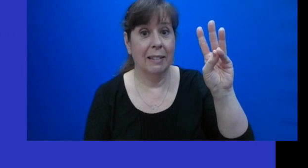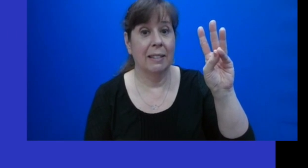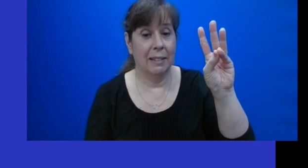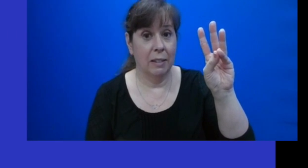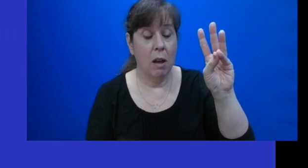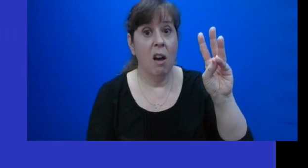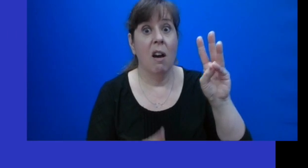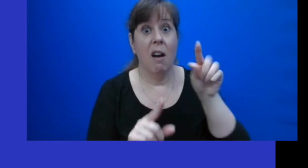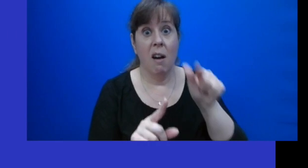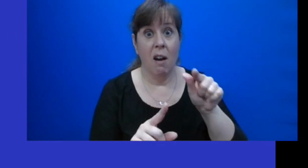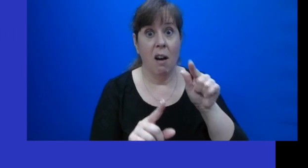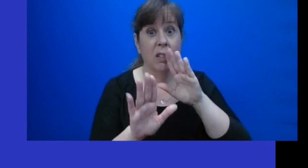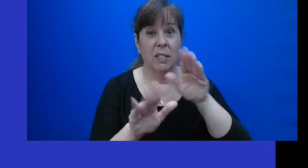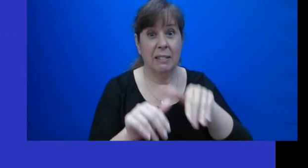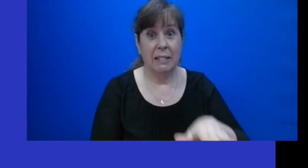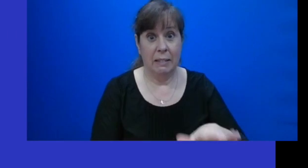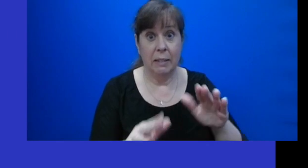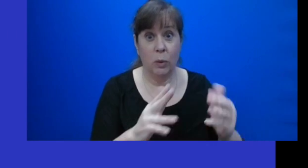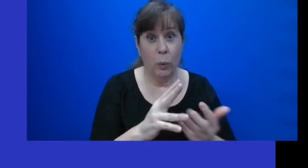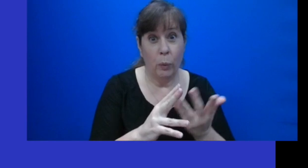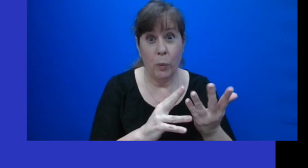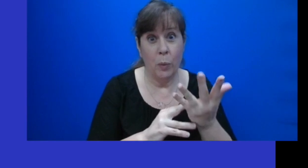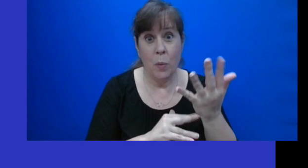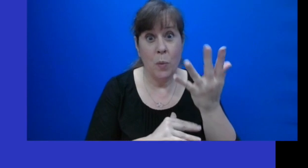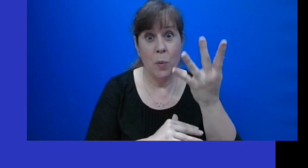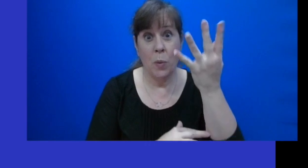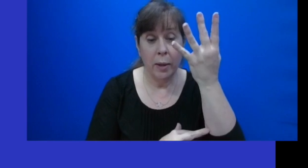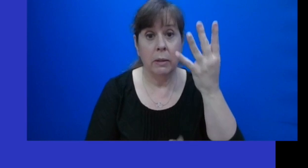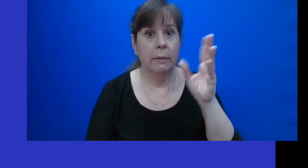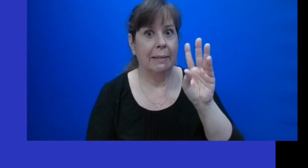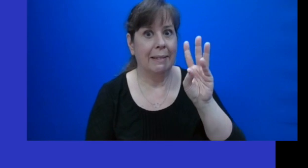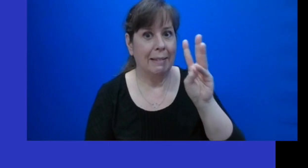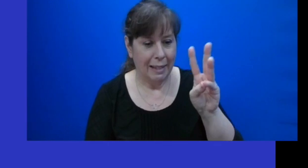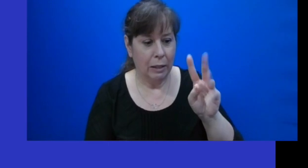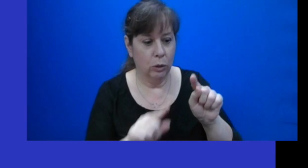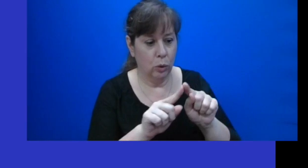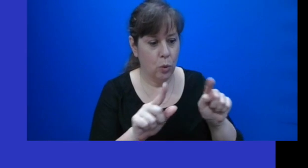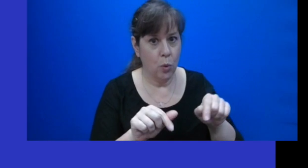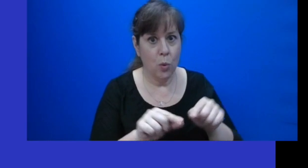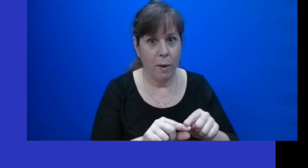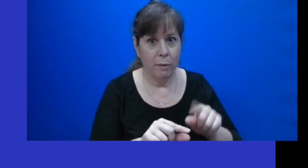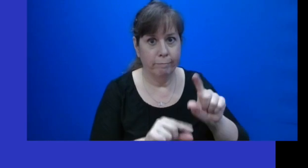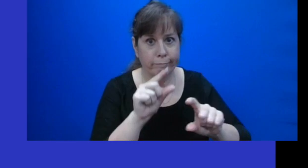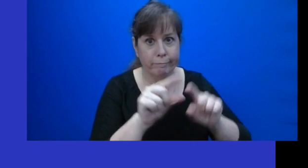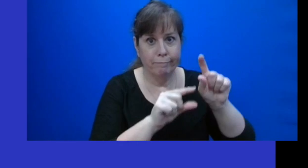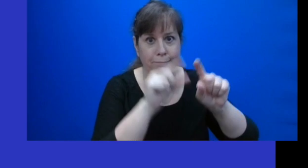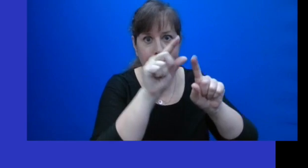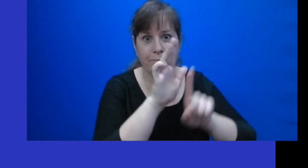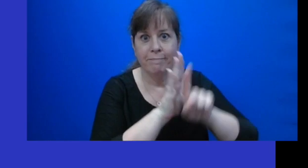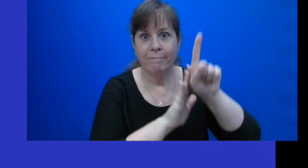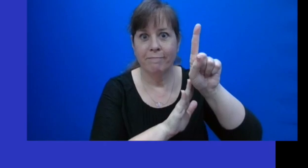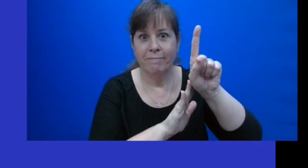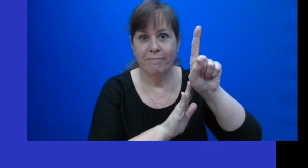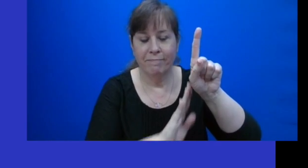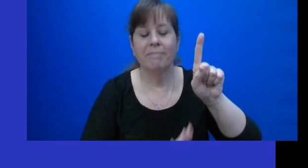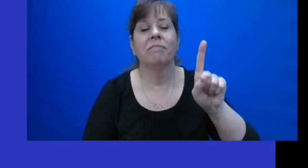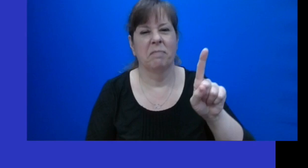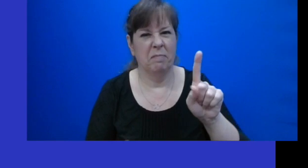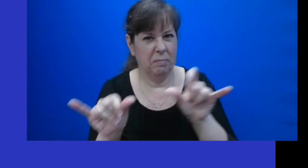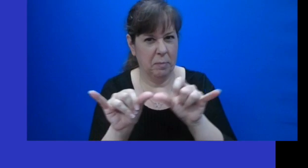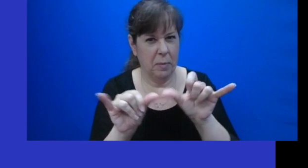Our seaweed is 6 squares tall. Let's measure another piece of